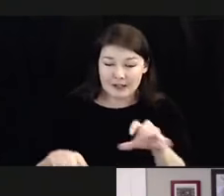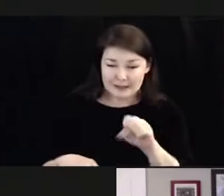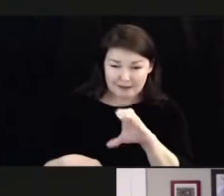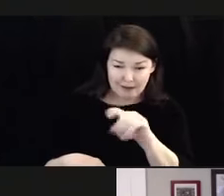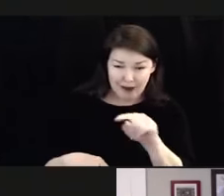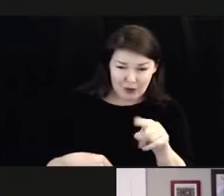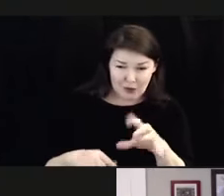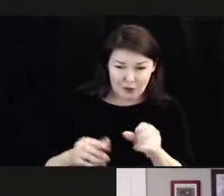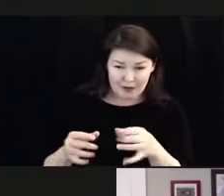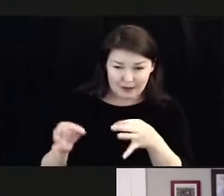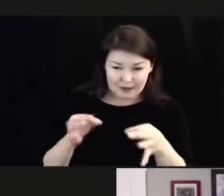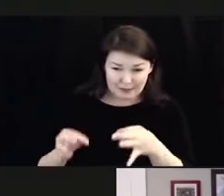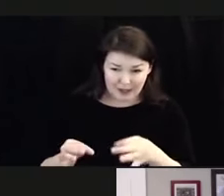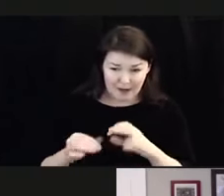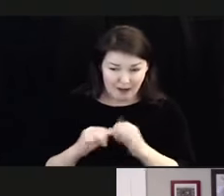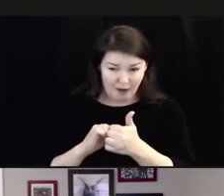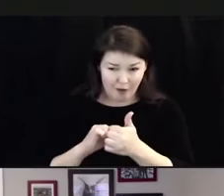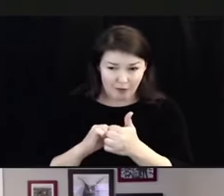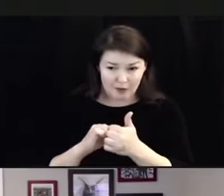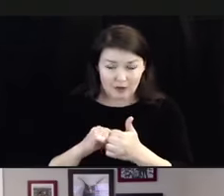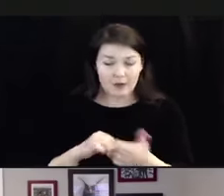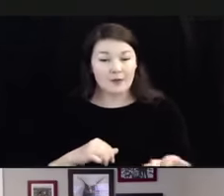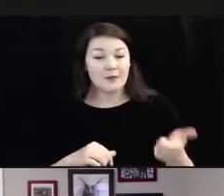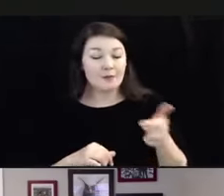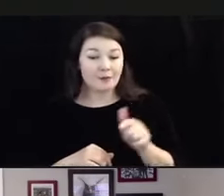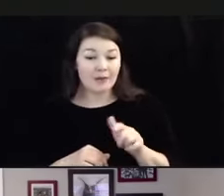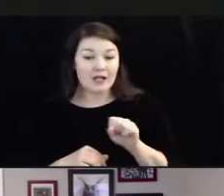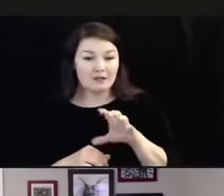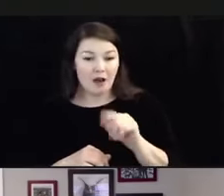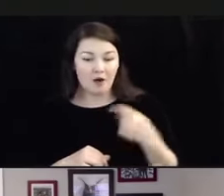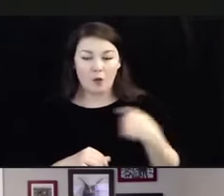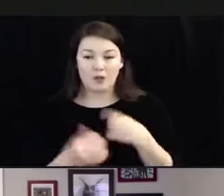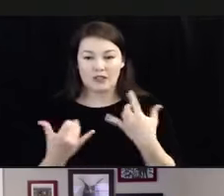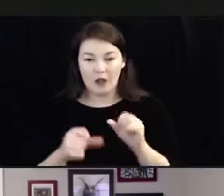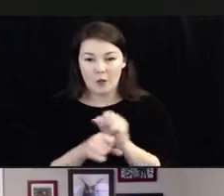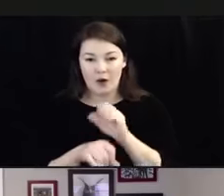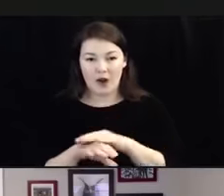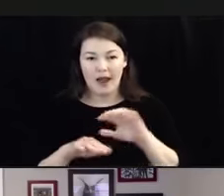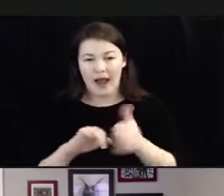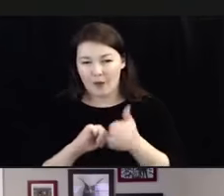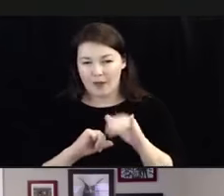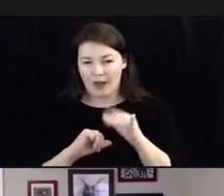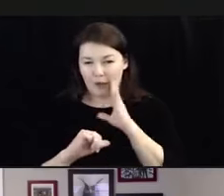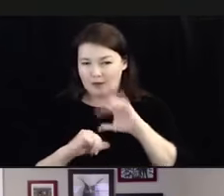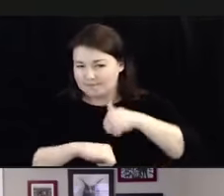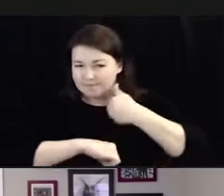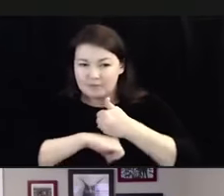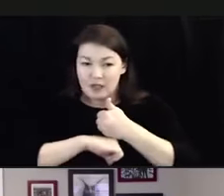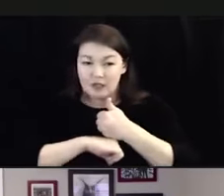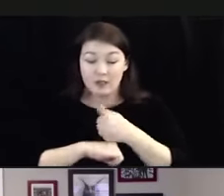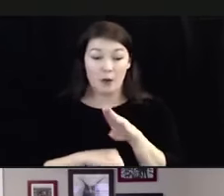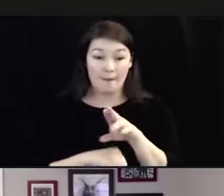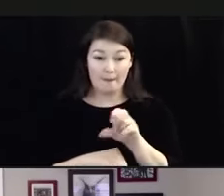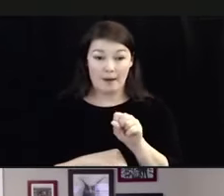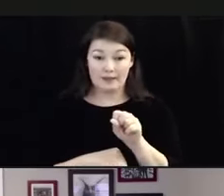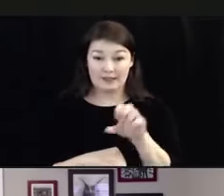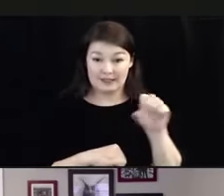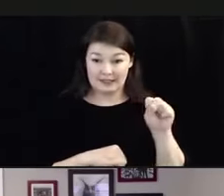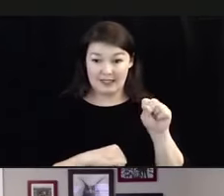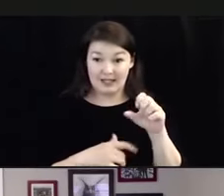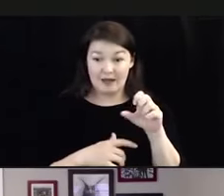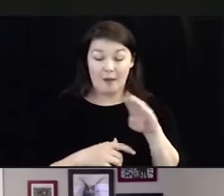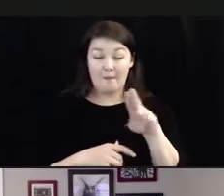be presented? Yeah, we're still working on exactly what that is going to look like, but the bus just came on yesterday. We're working on